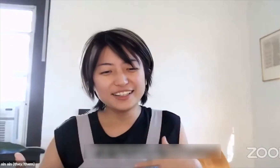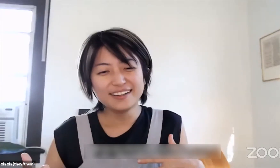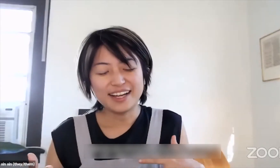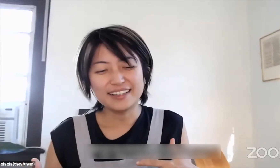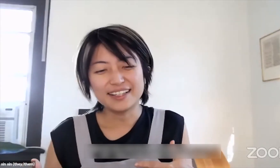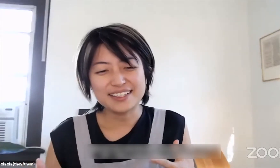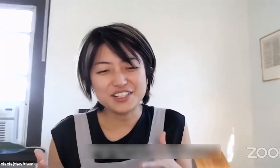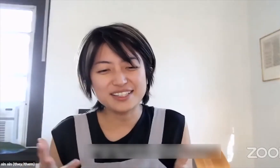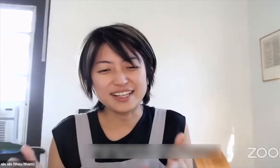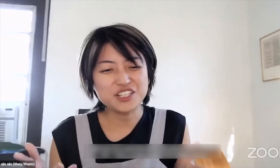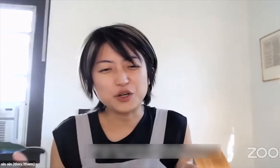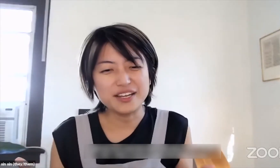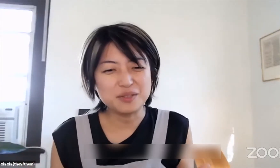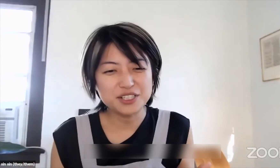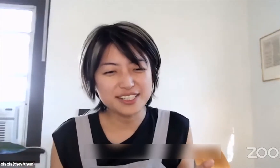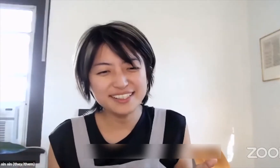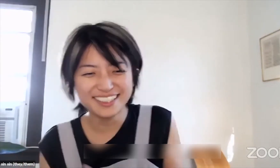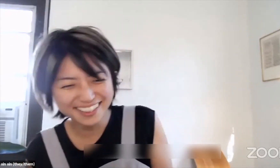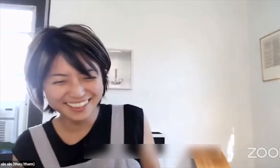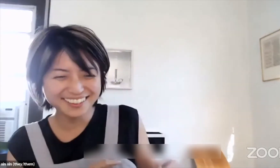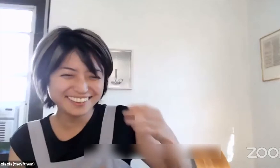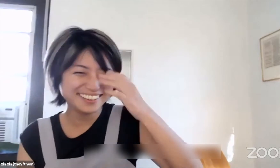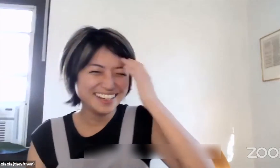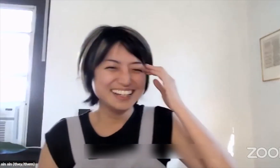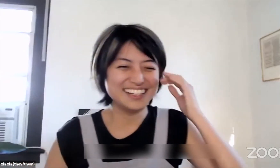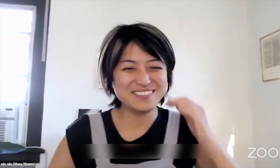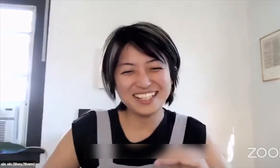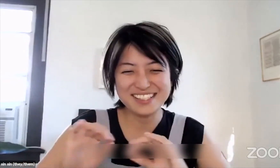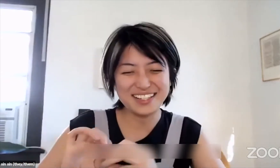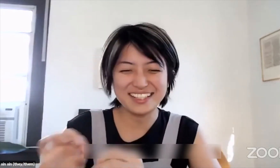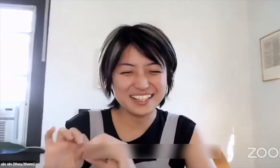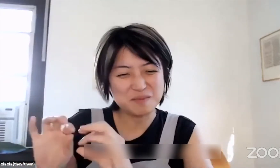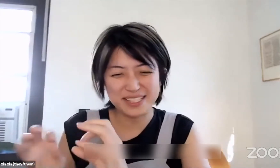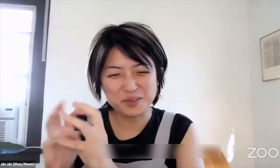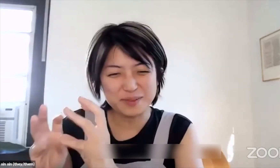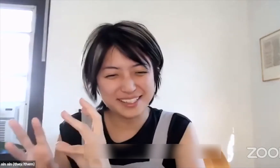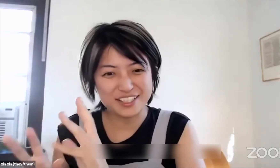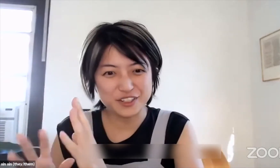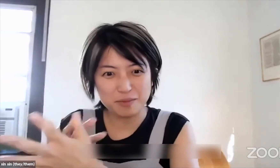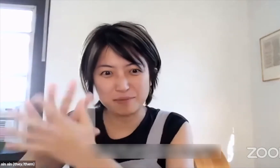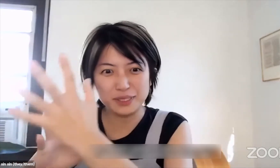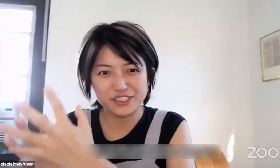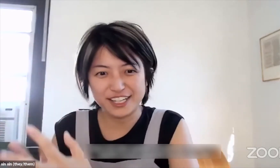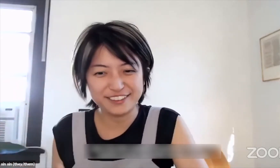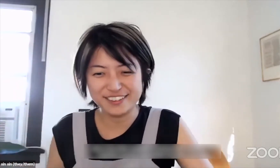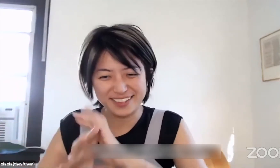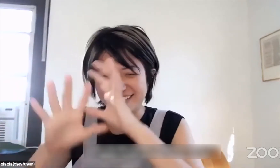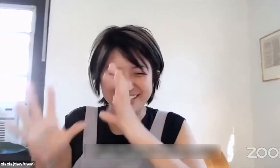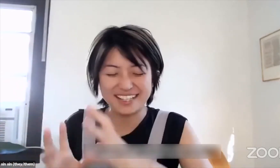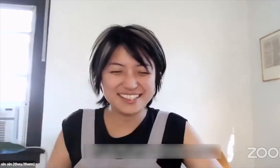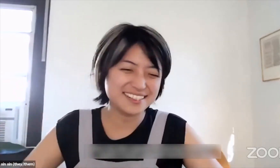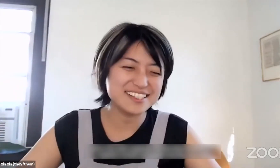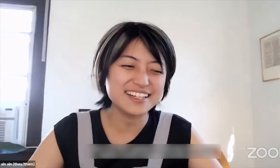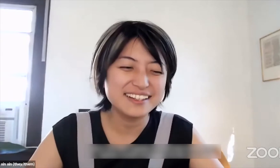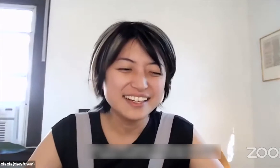a slideshow heavy person. I'm like, so I get like obsessed with my slideshow. I like put it together and like,